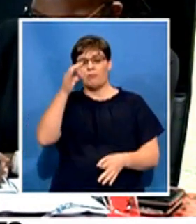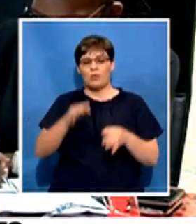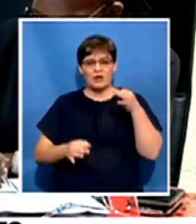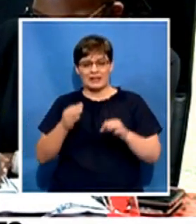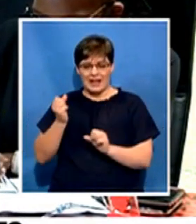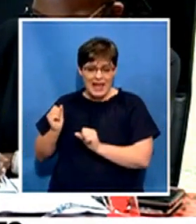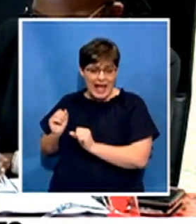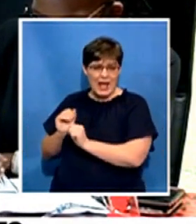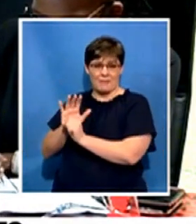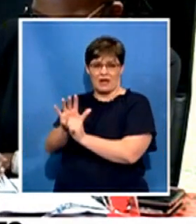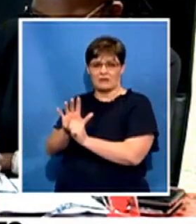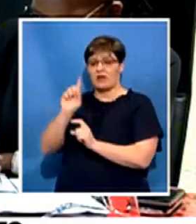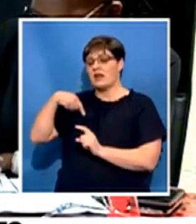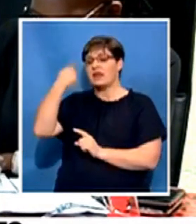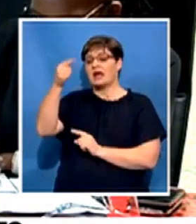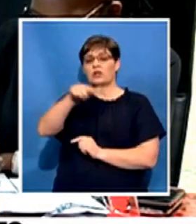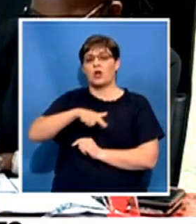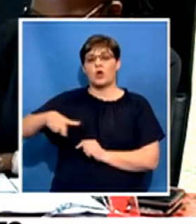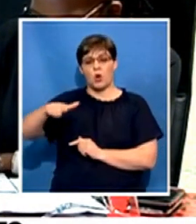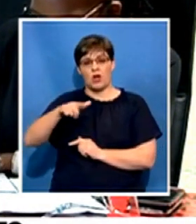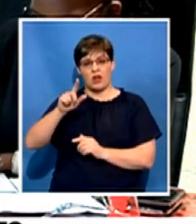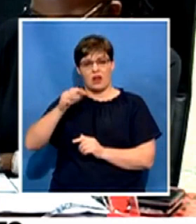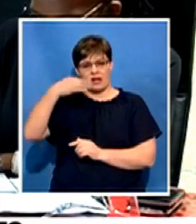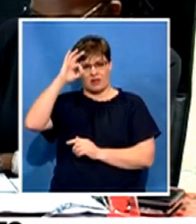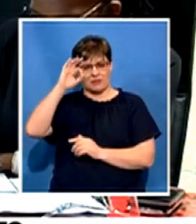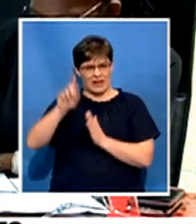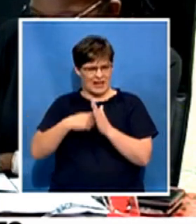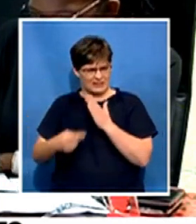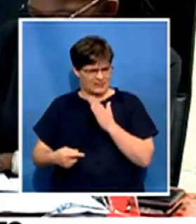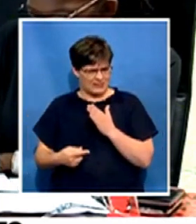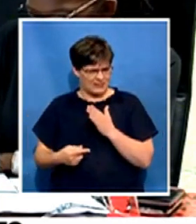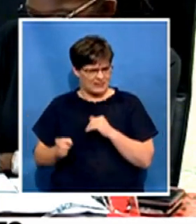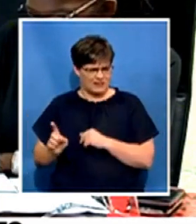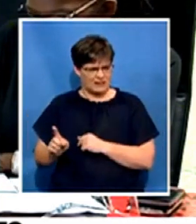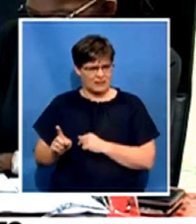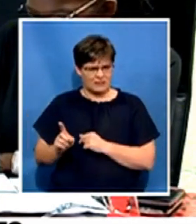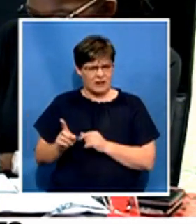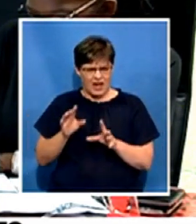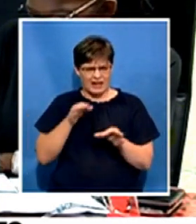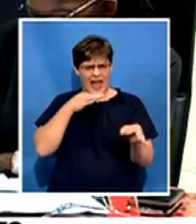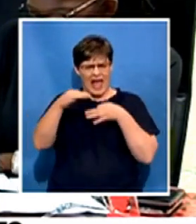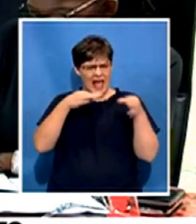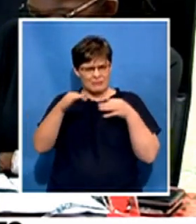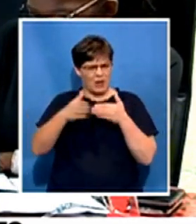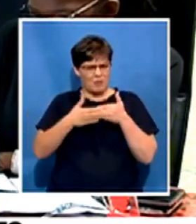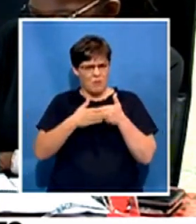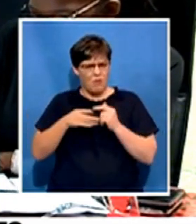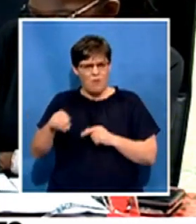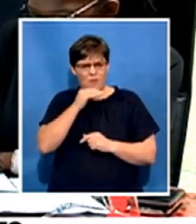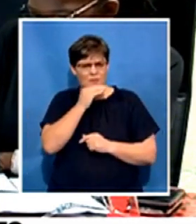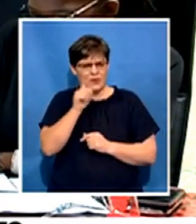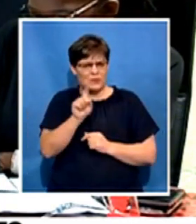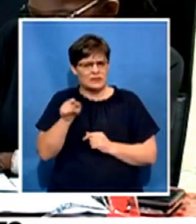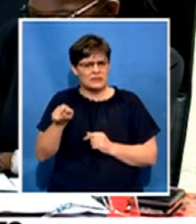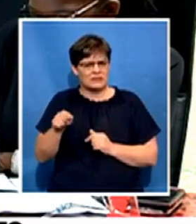government elections. Could you kindly please just expand or elaborate more on that statement? And earlier in